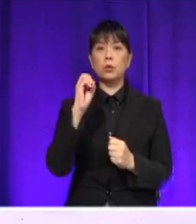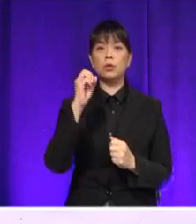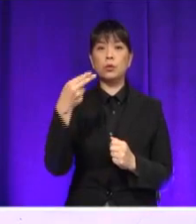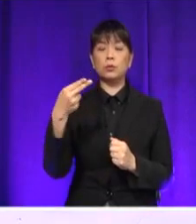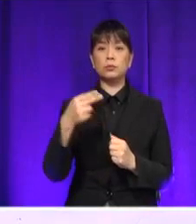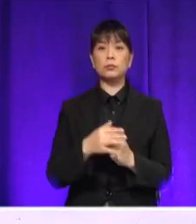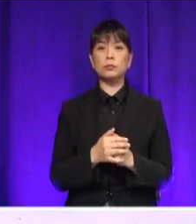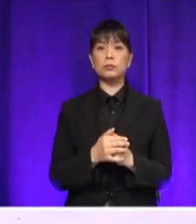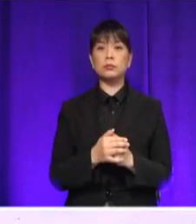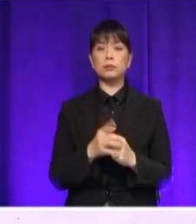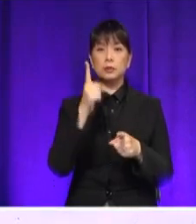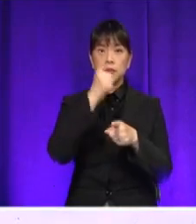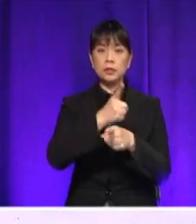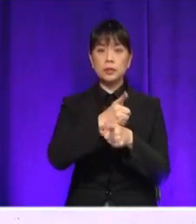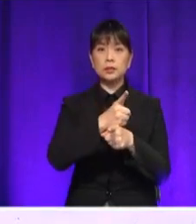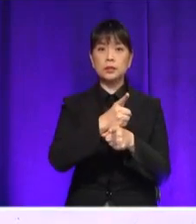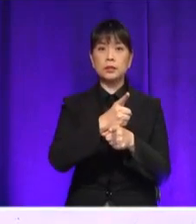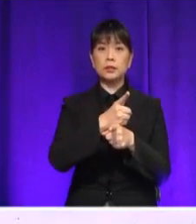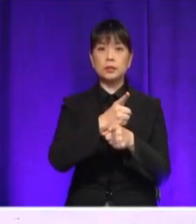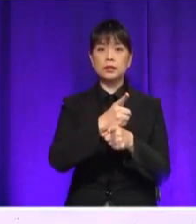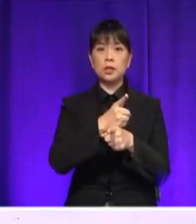Oh, really?